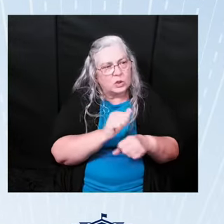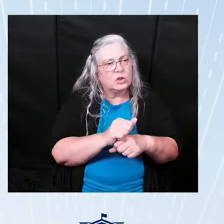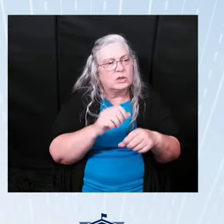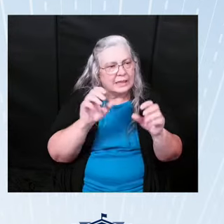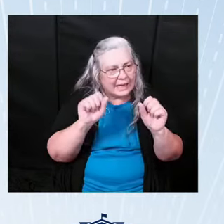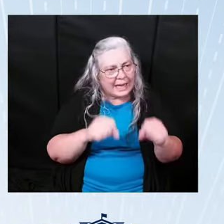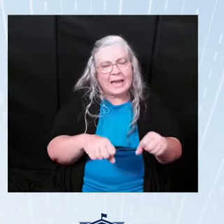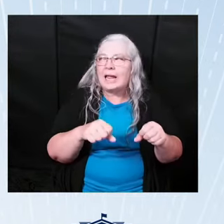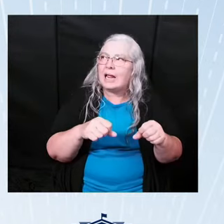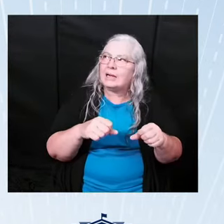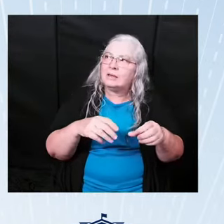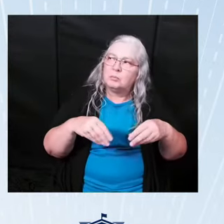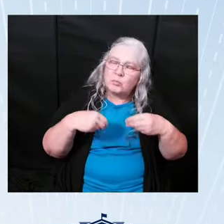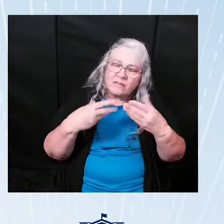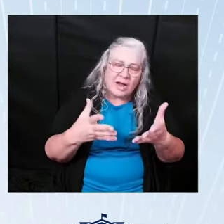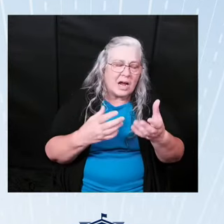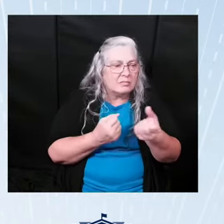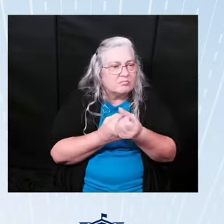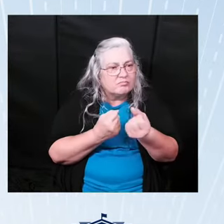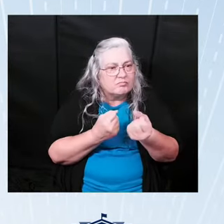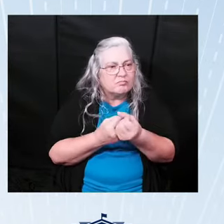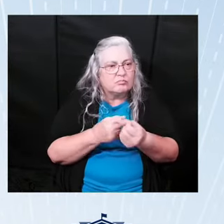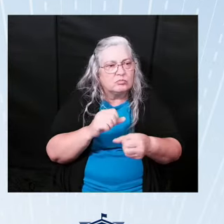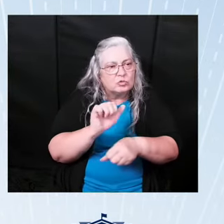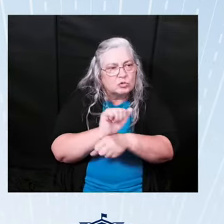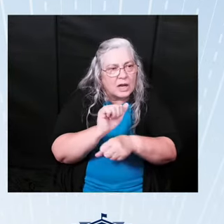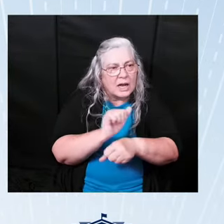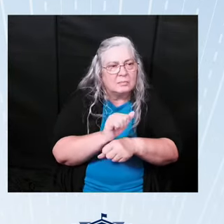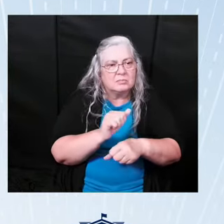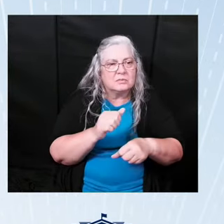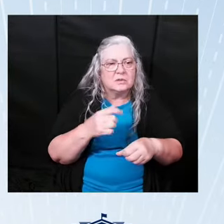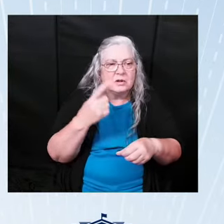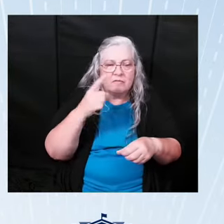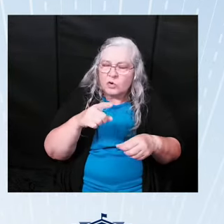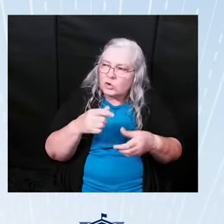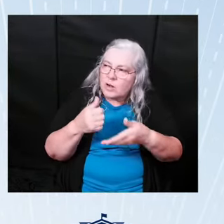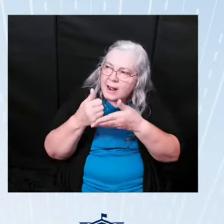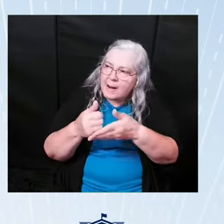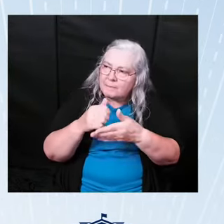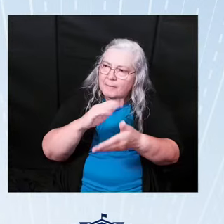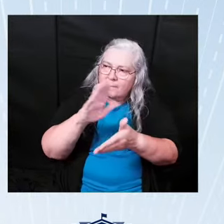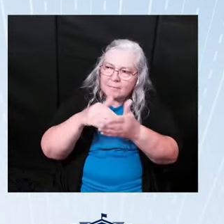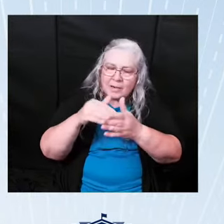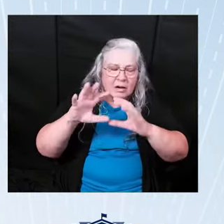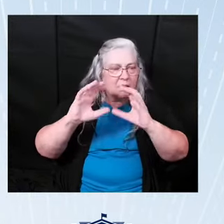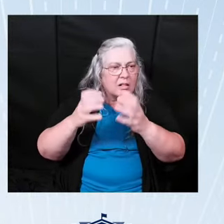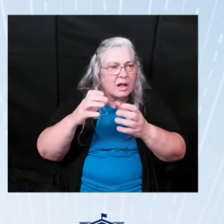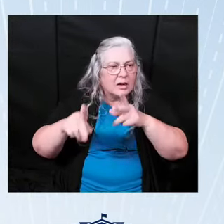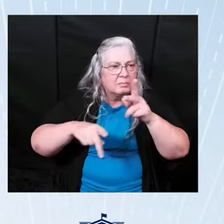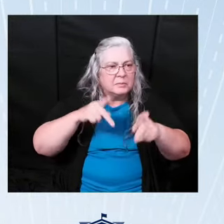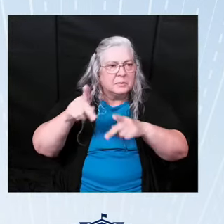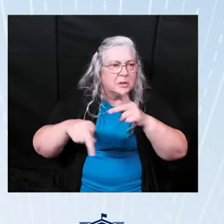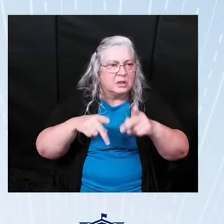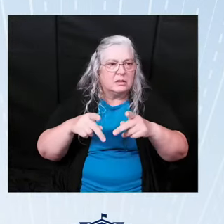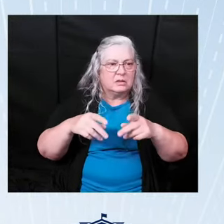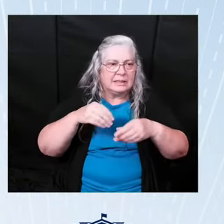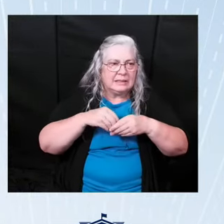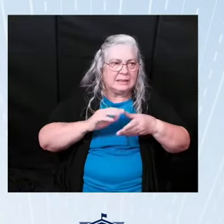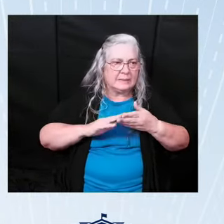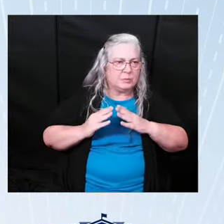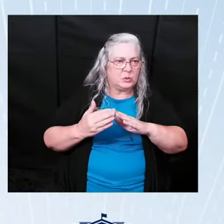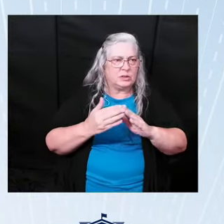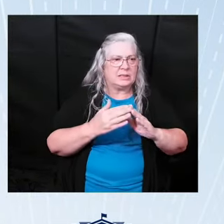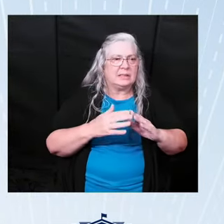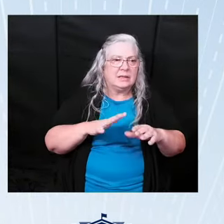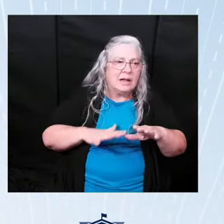And I am eager to make that happen in my community and across the country. And of course, we can't do it alone, right? That's